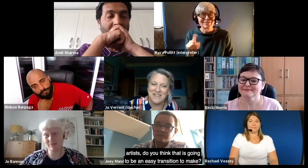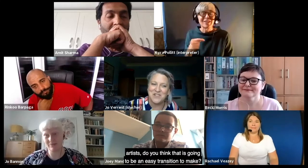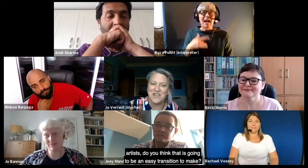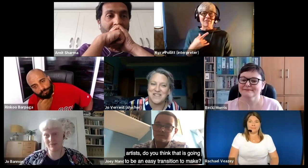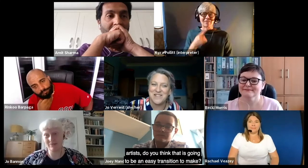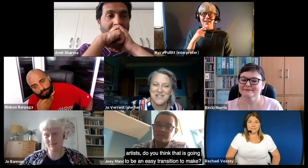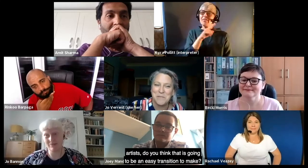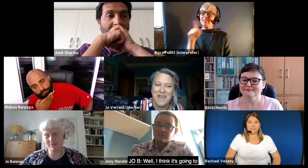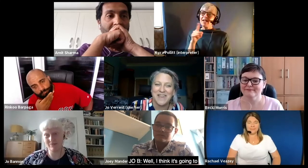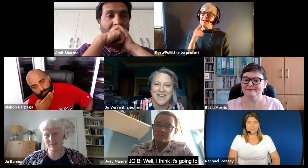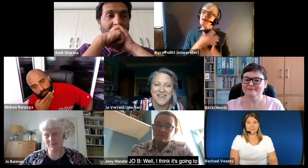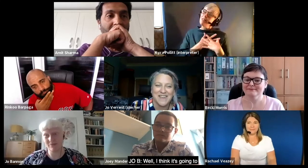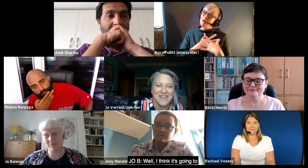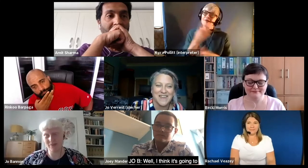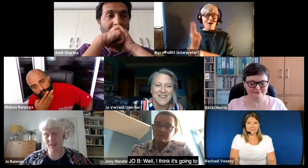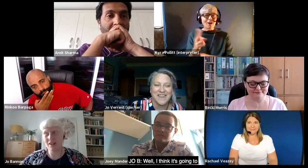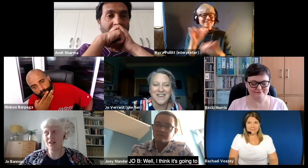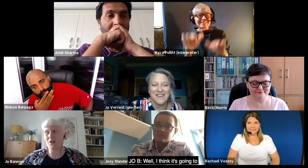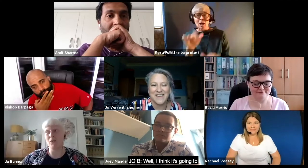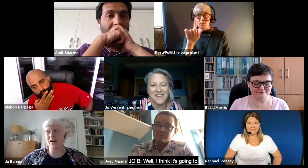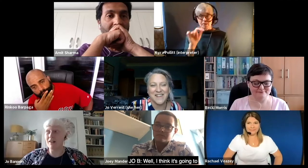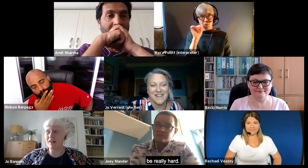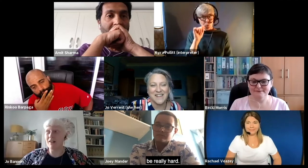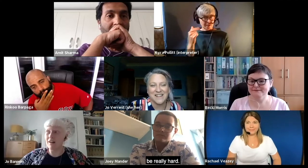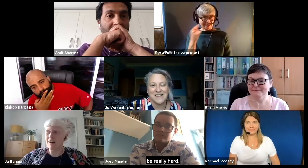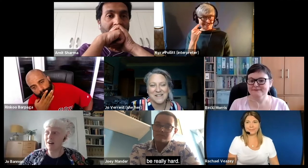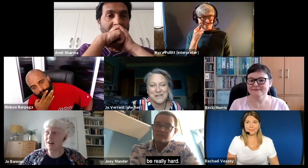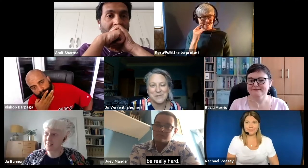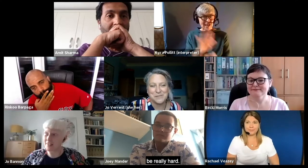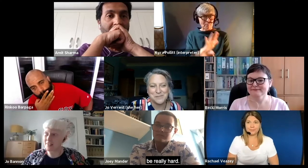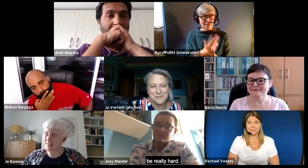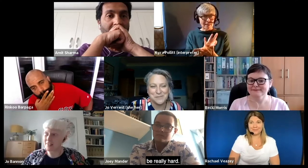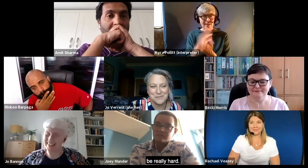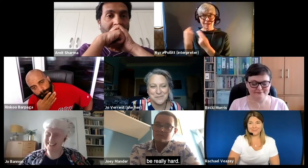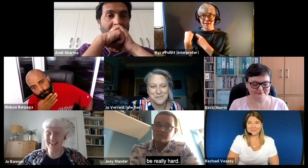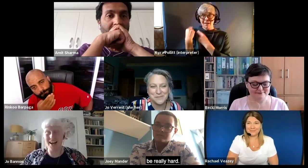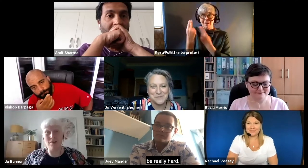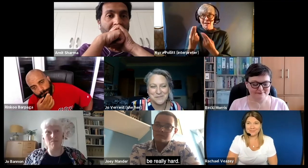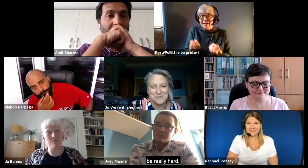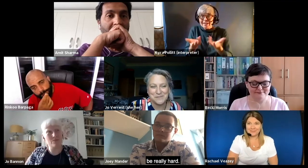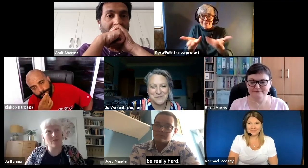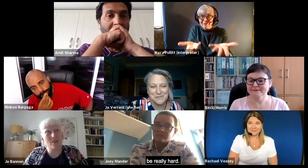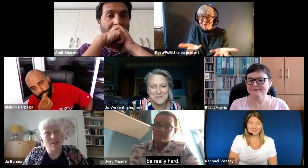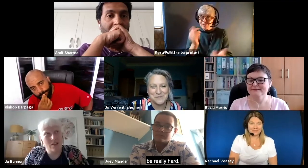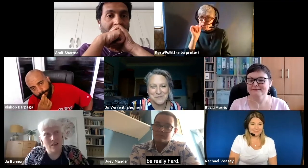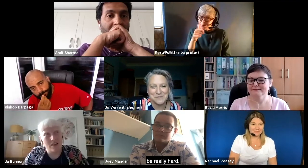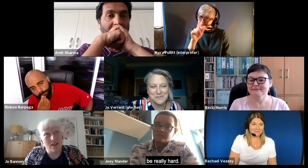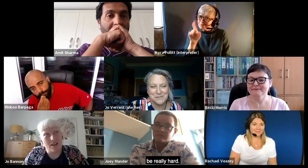be an easy transition to make? Well, I think it's going to be really hard.